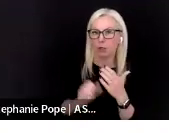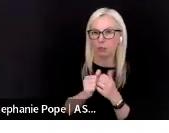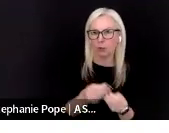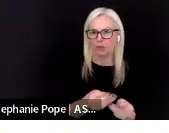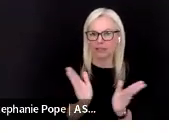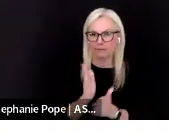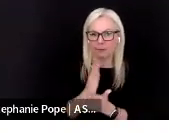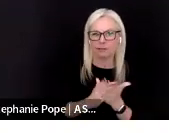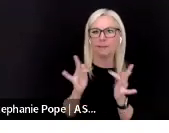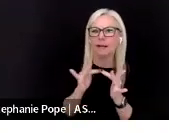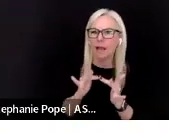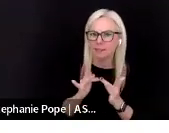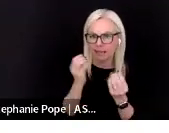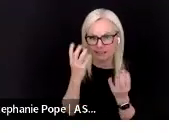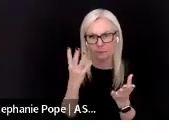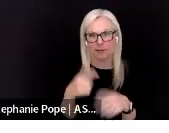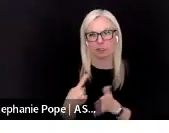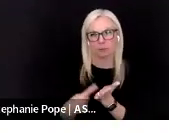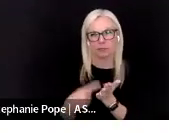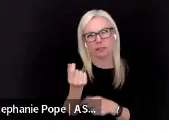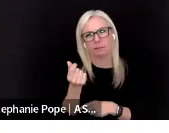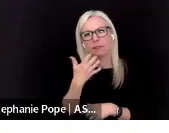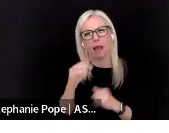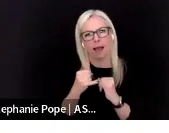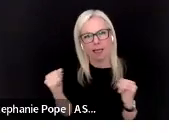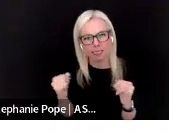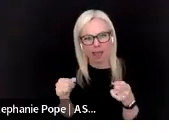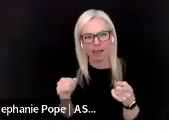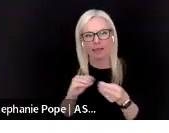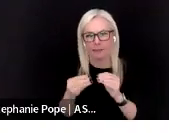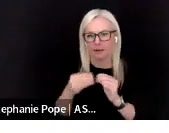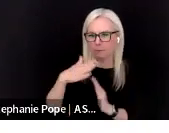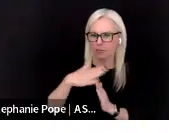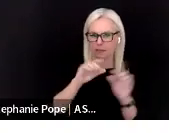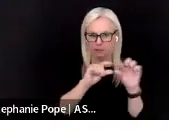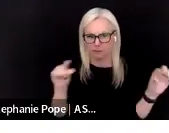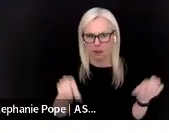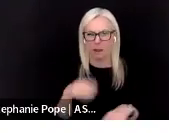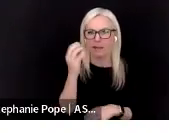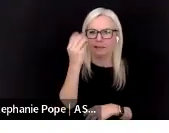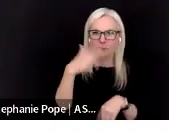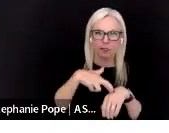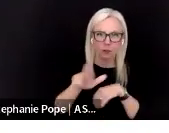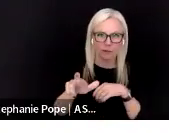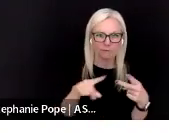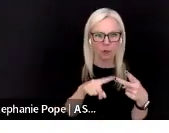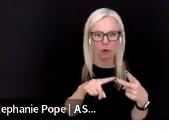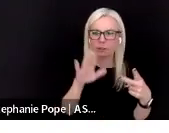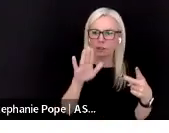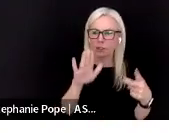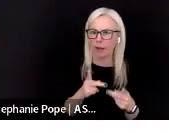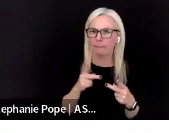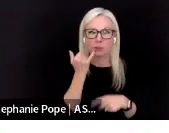everyone some contact information. We've talked a little bit about the hotline. The number is right up at the top. Information and referral is another great place to call